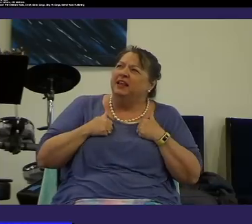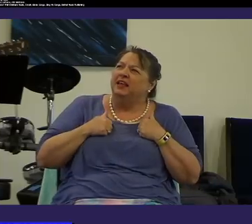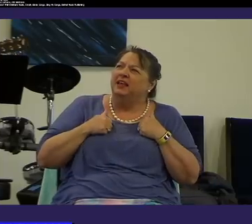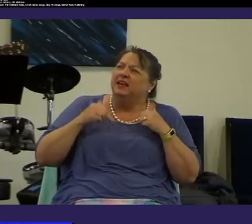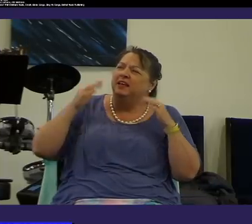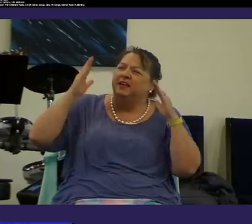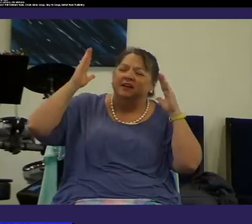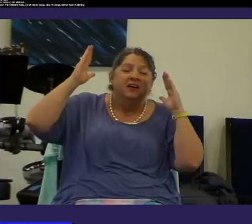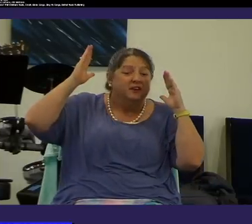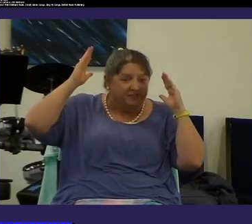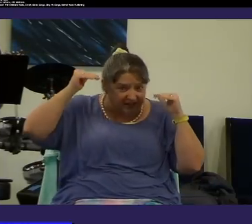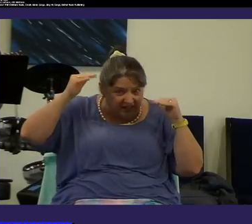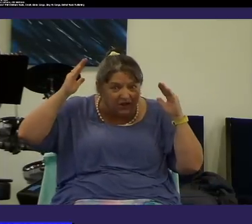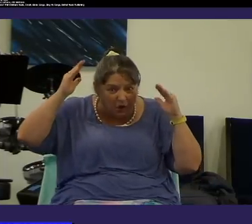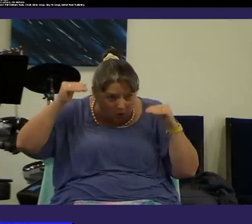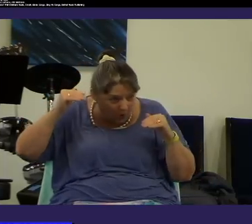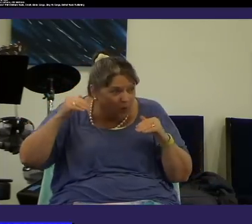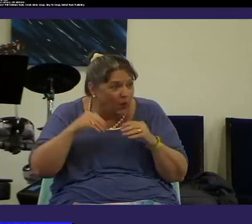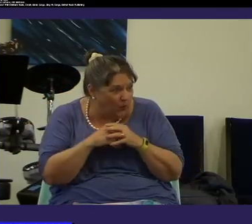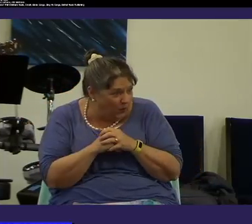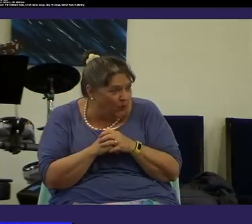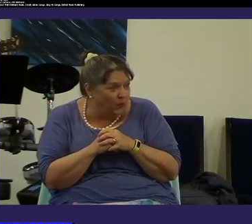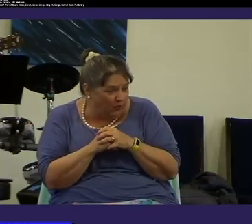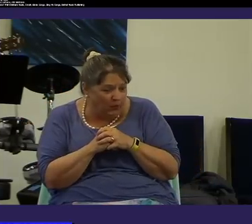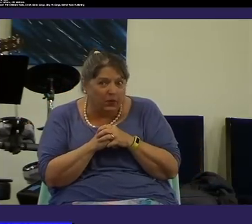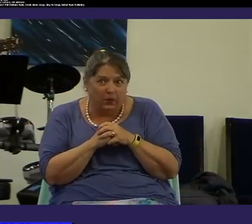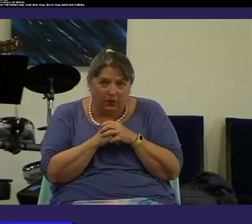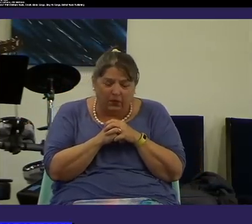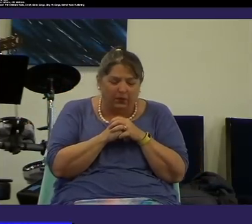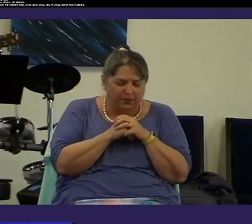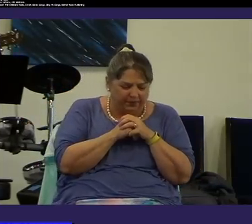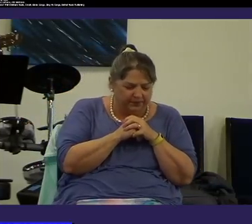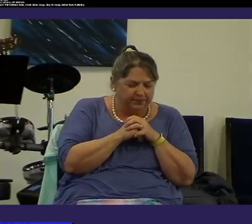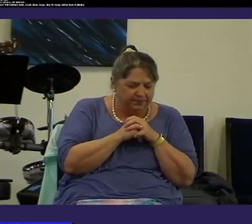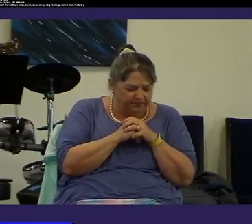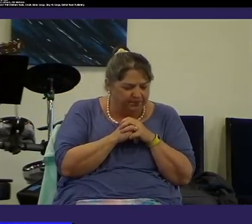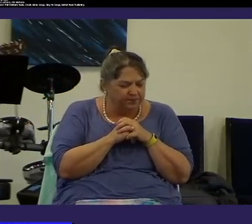my living hope.